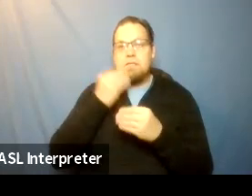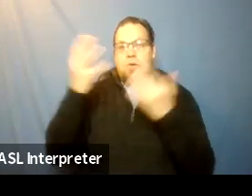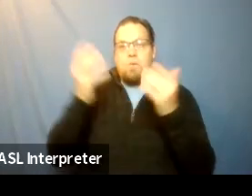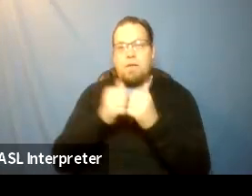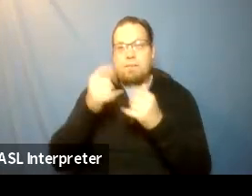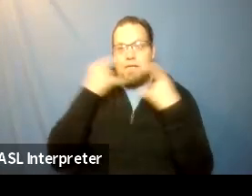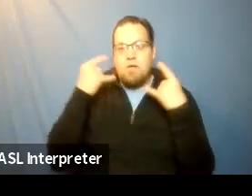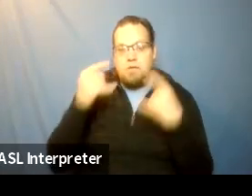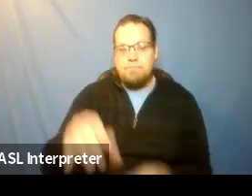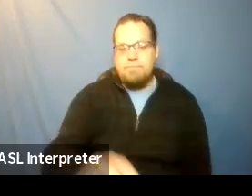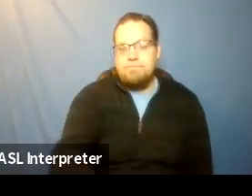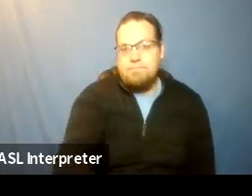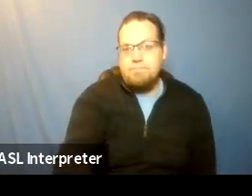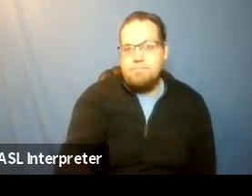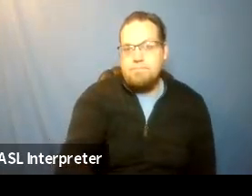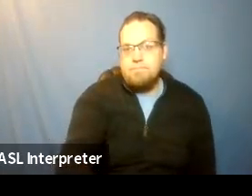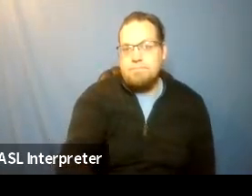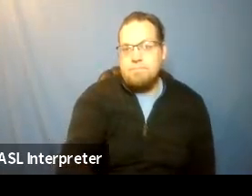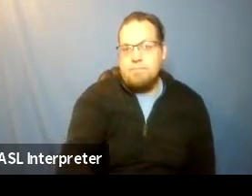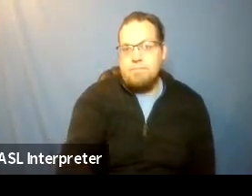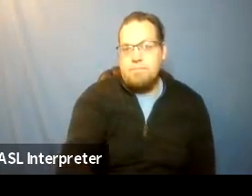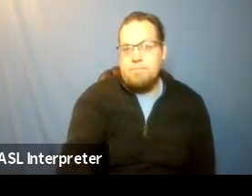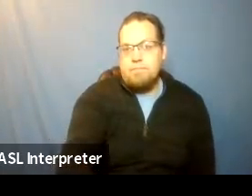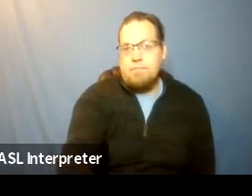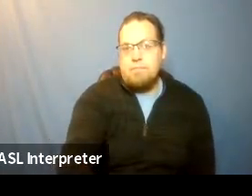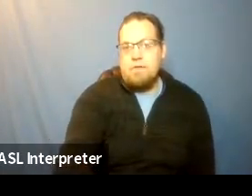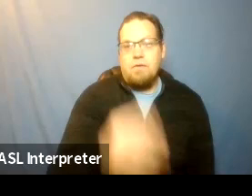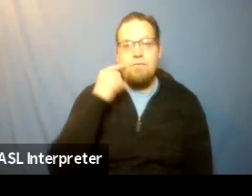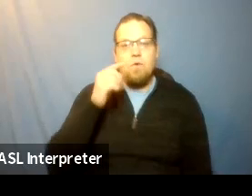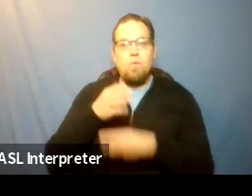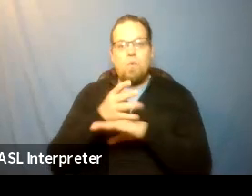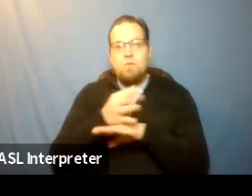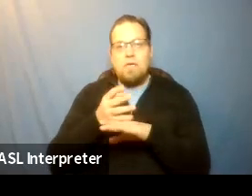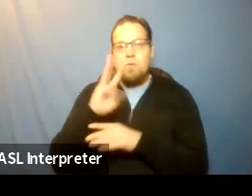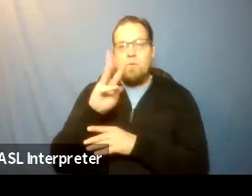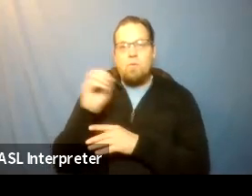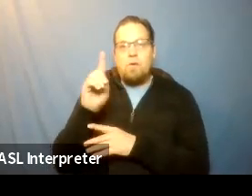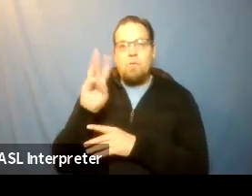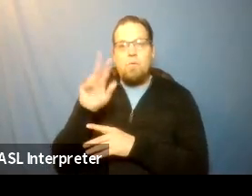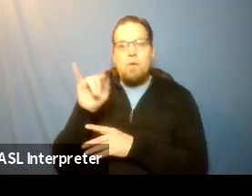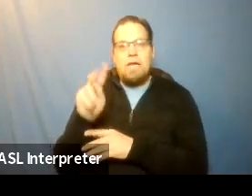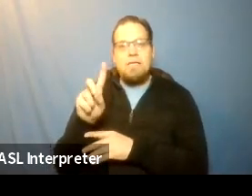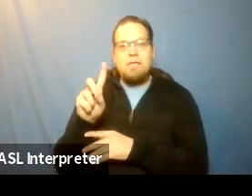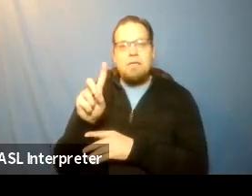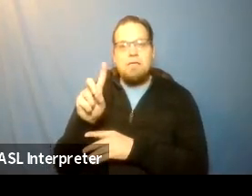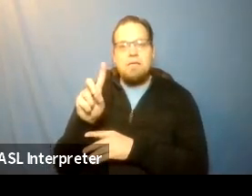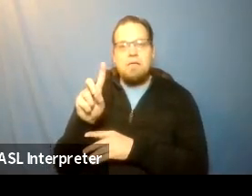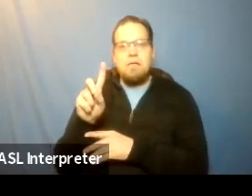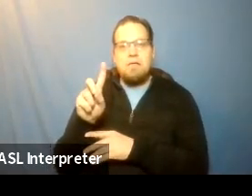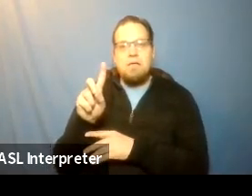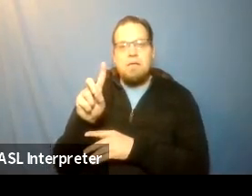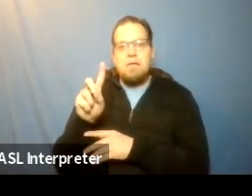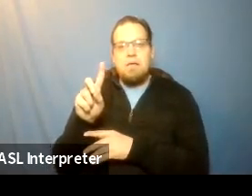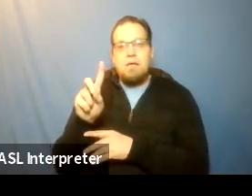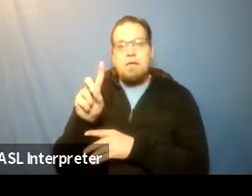And for woodwinds, right? They can play. Larry, you can clarify that with me. They can